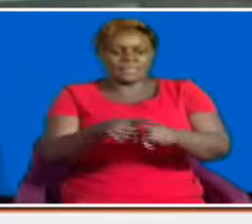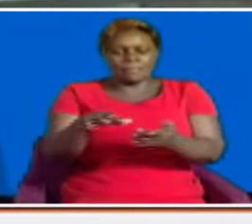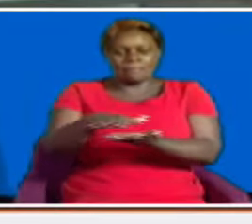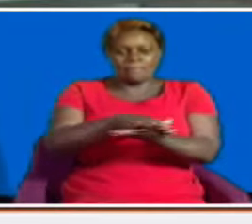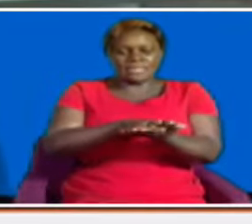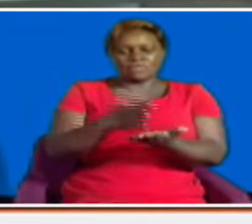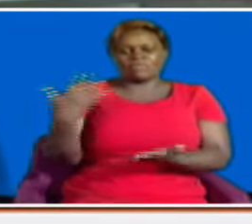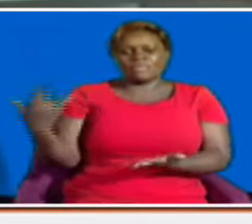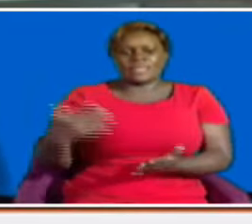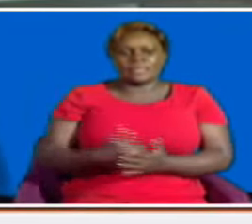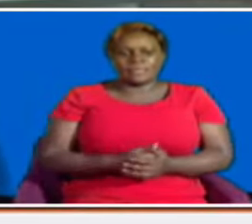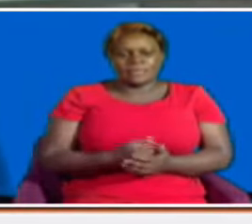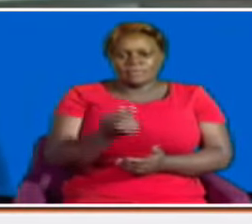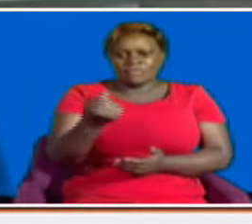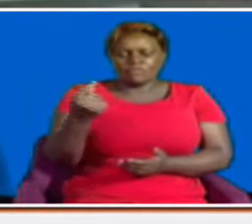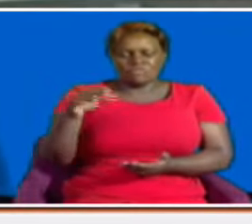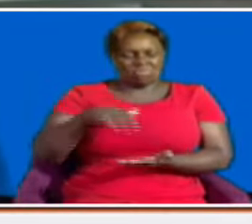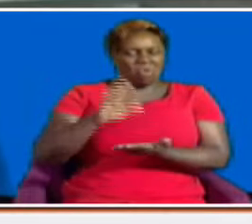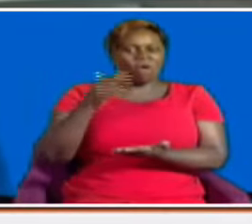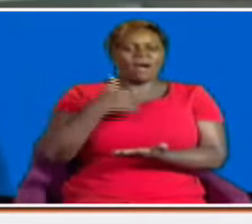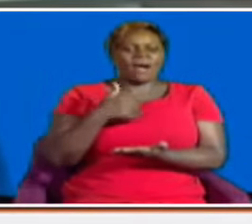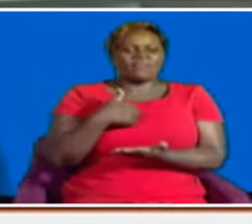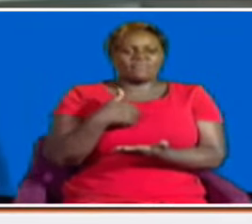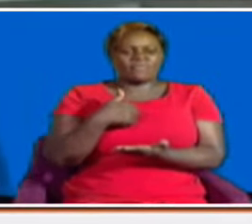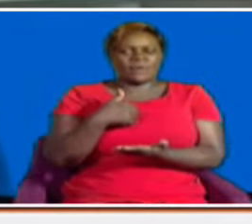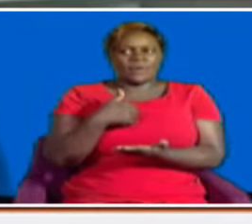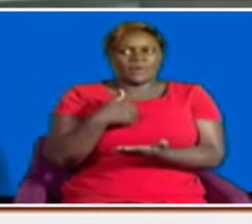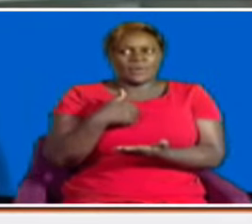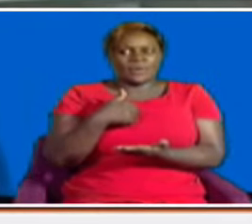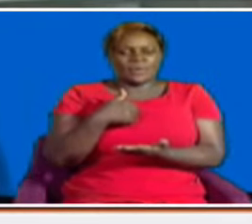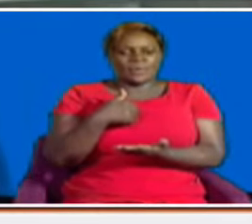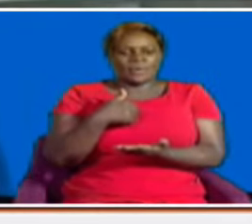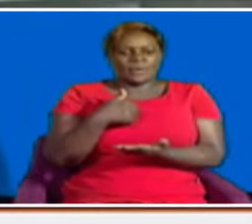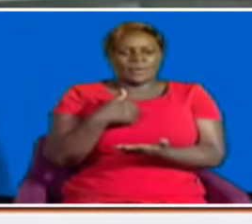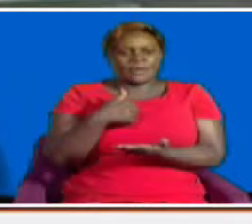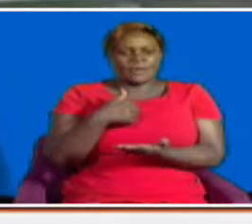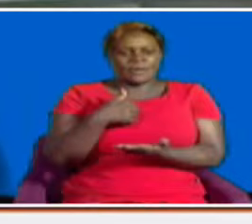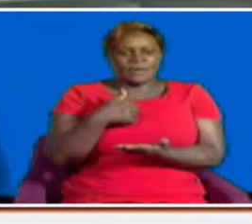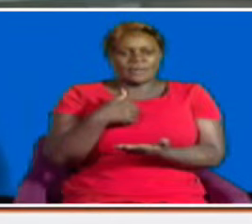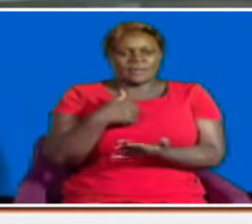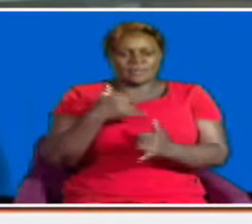product. So you've got a few extras like, you know, the champagne,